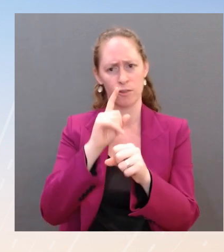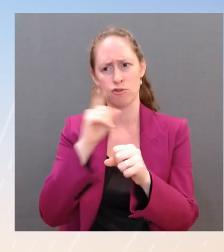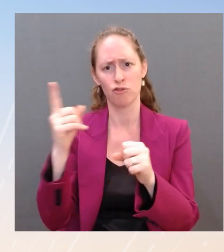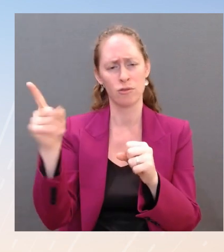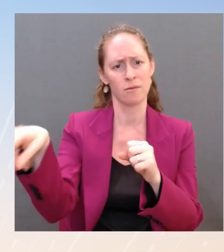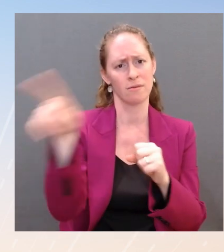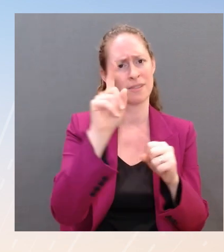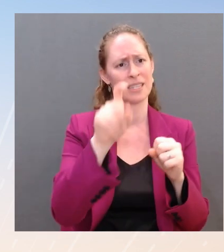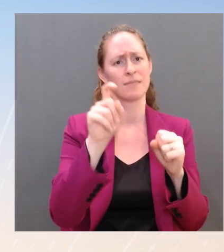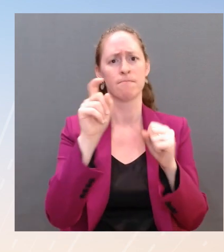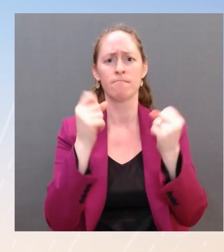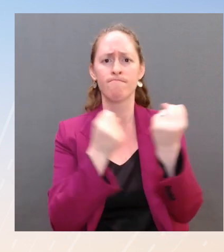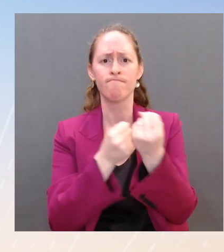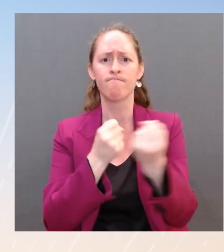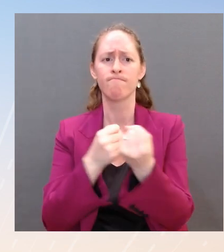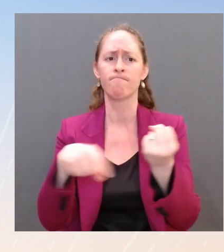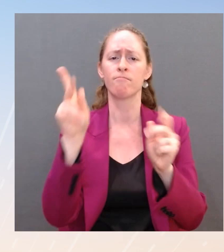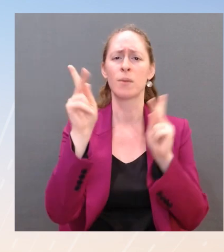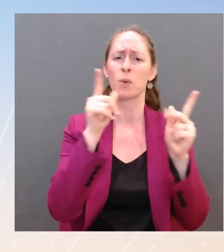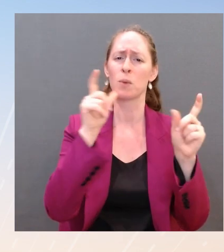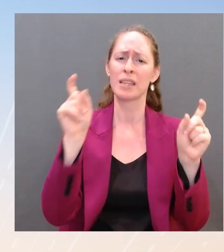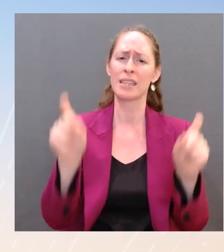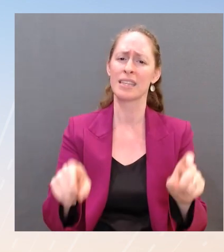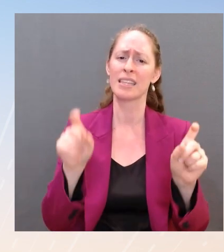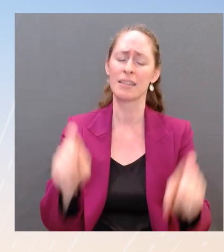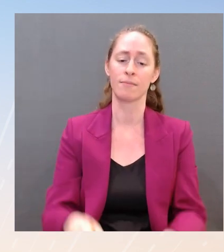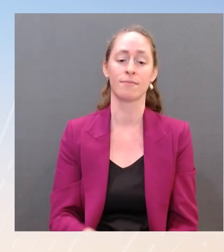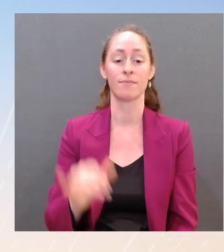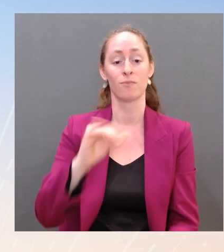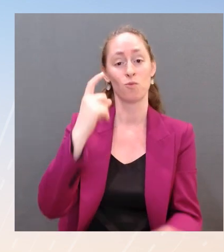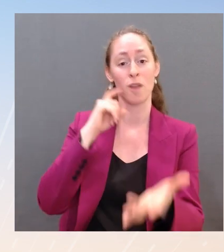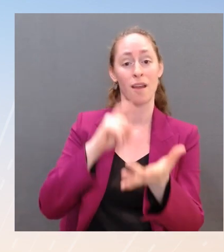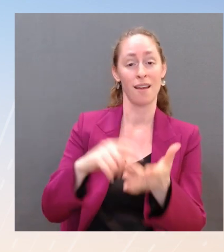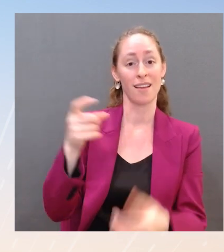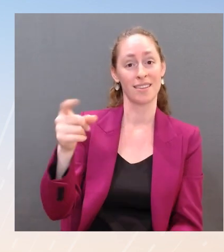And Selena Gomez.